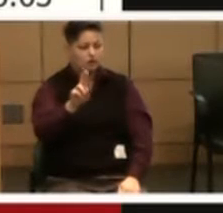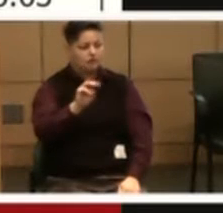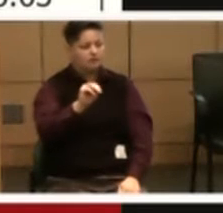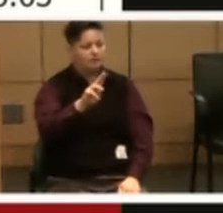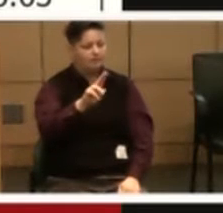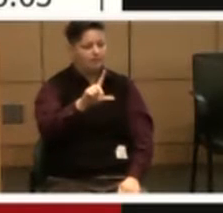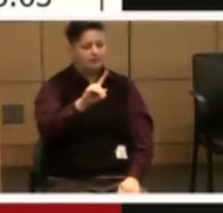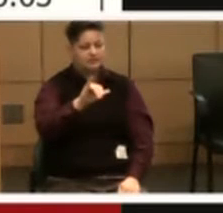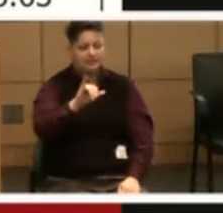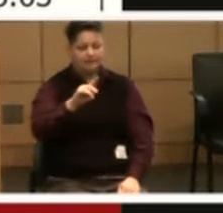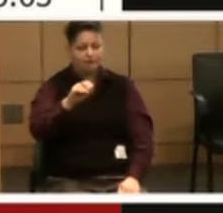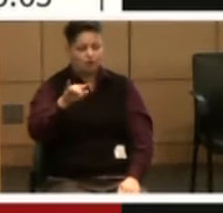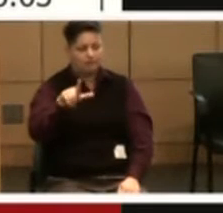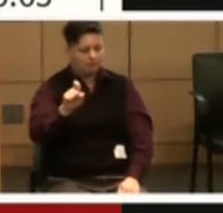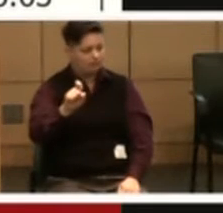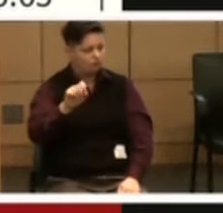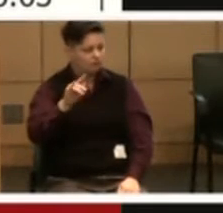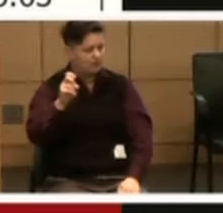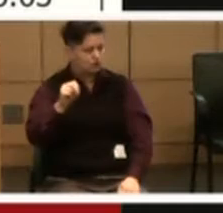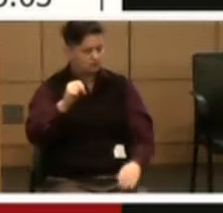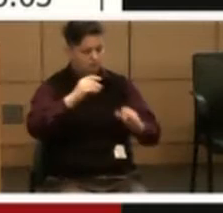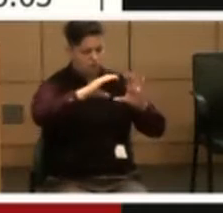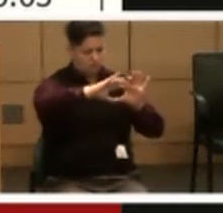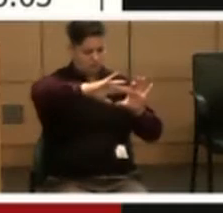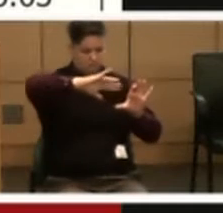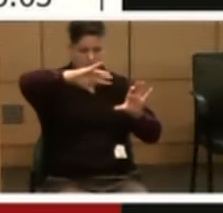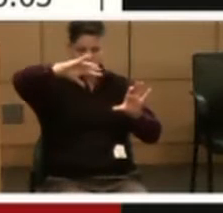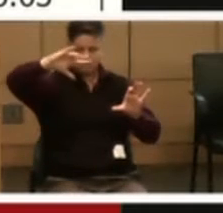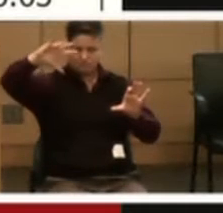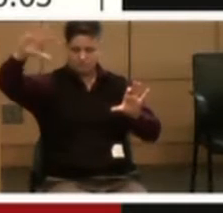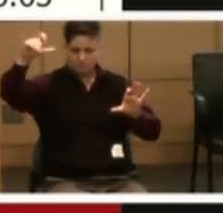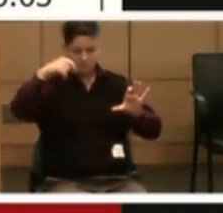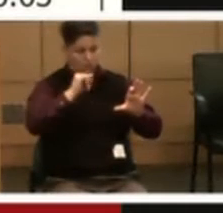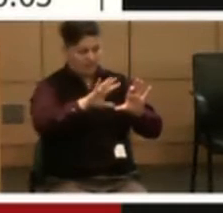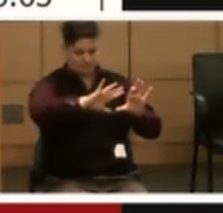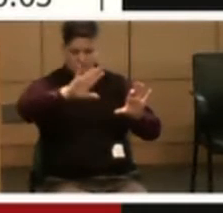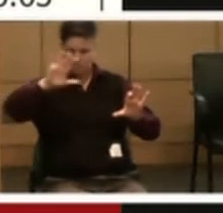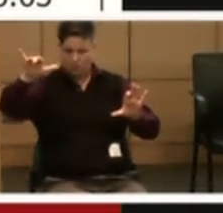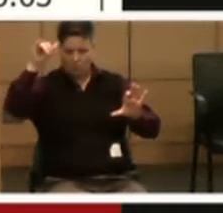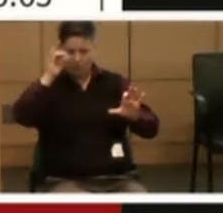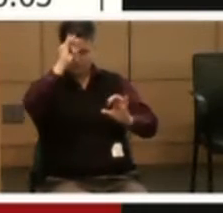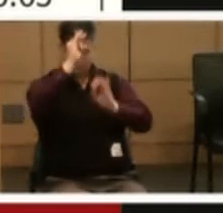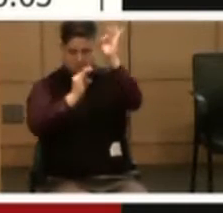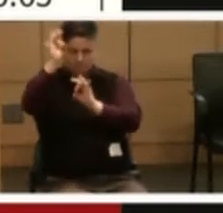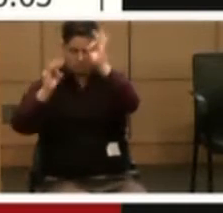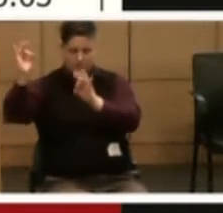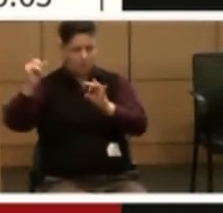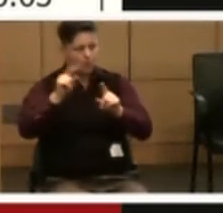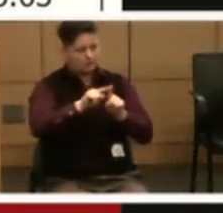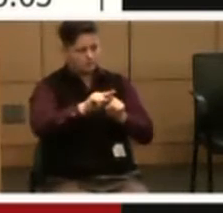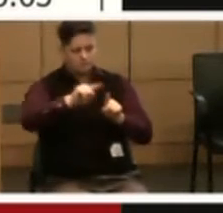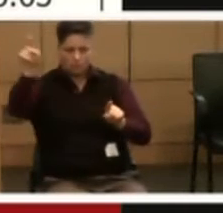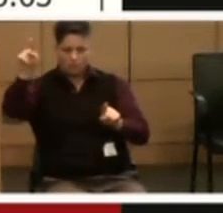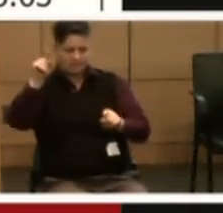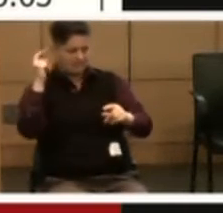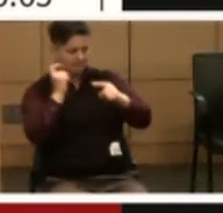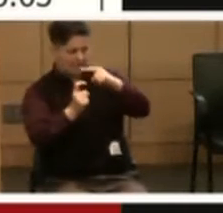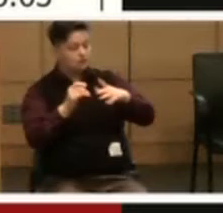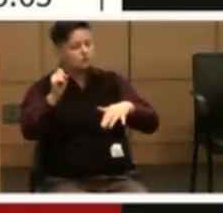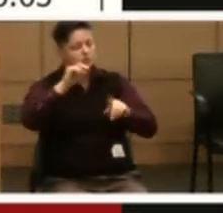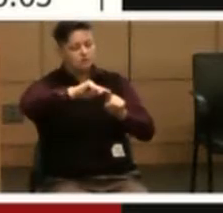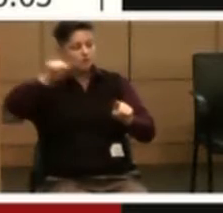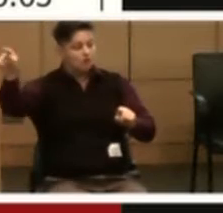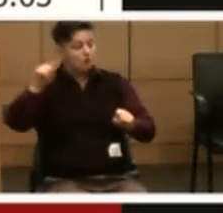looked at other factors that we think had a very good chance of affecting their language score. So we included their native